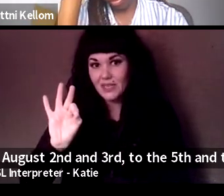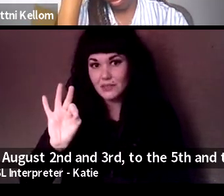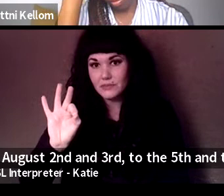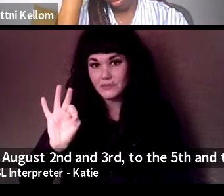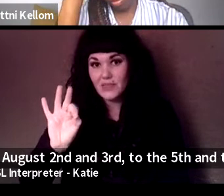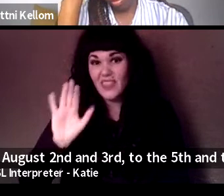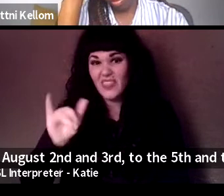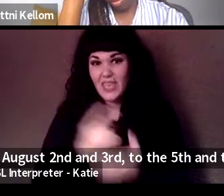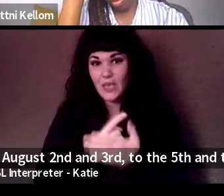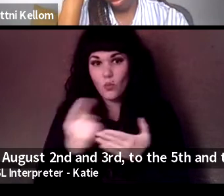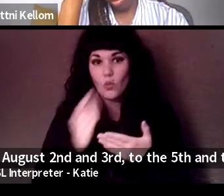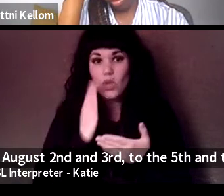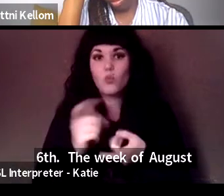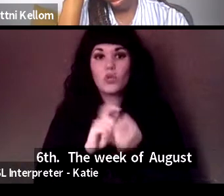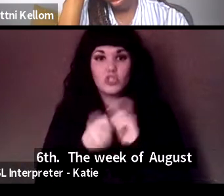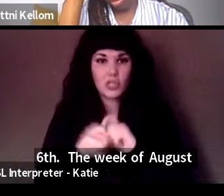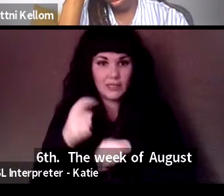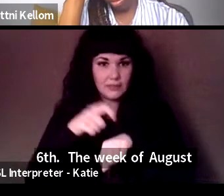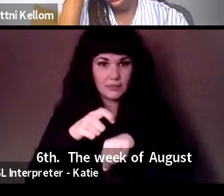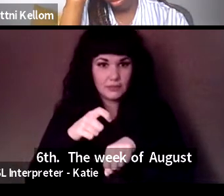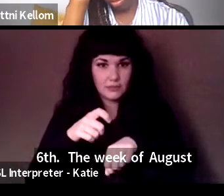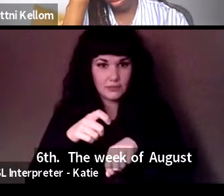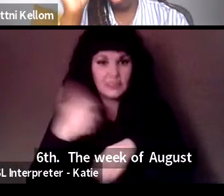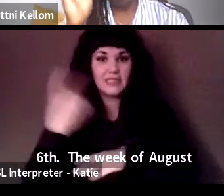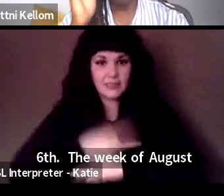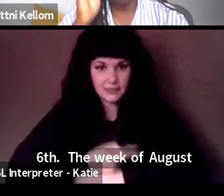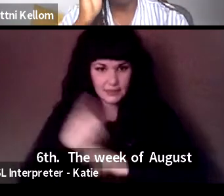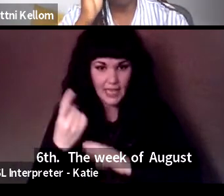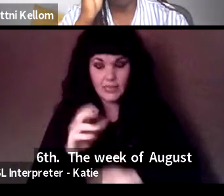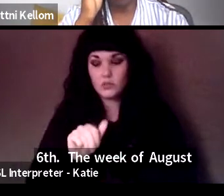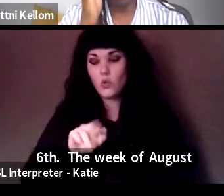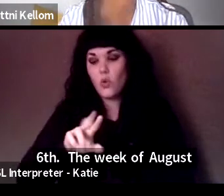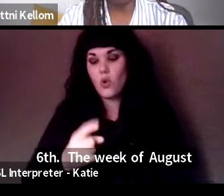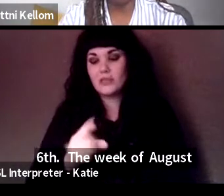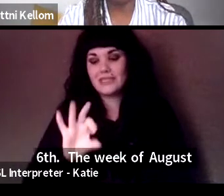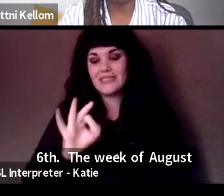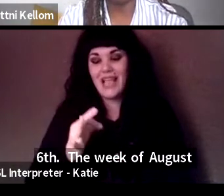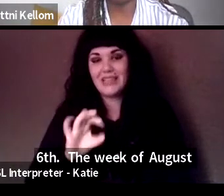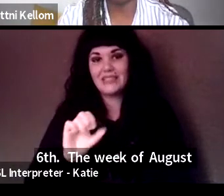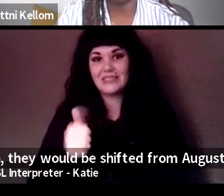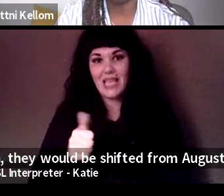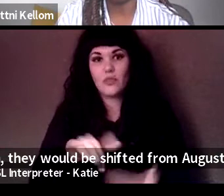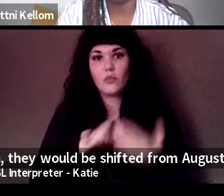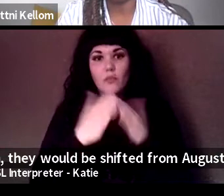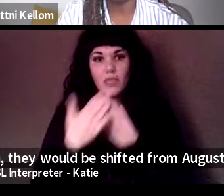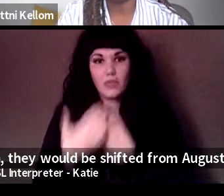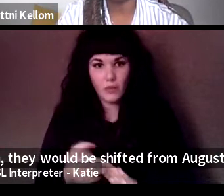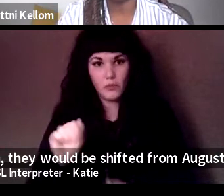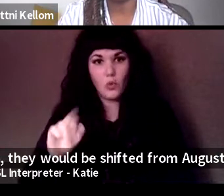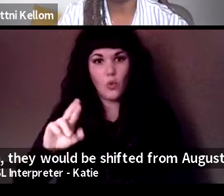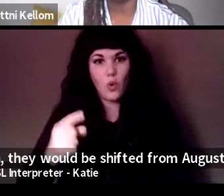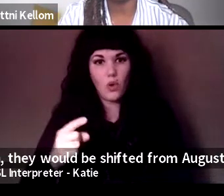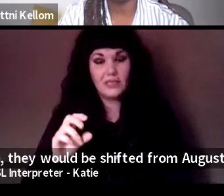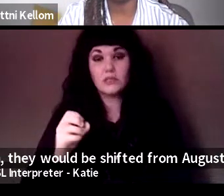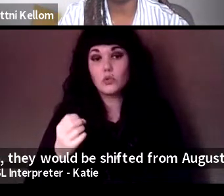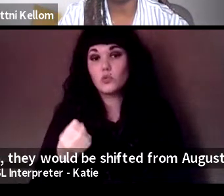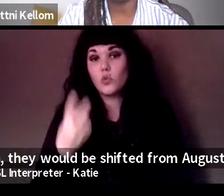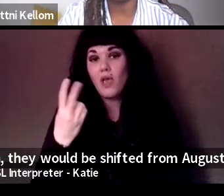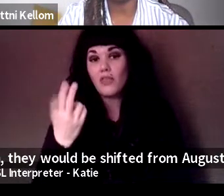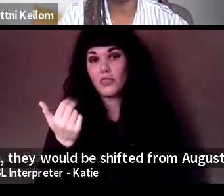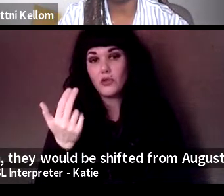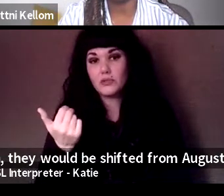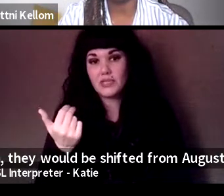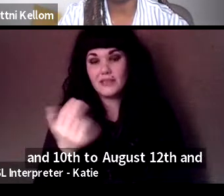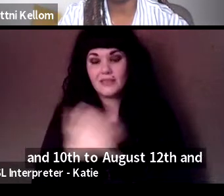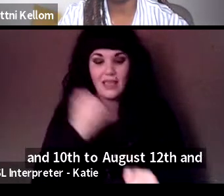they would be shifted from August 9th and 10th to August 12th and 13th. And lastly, the week